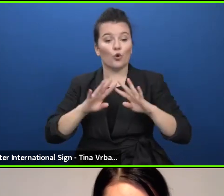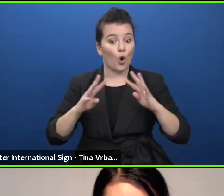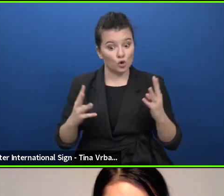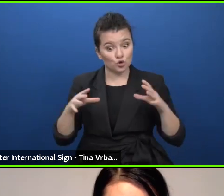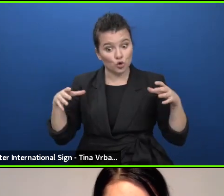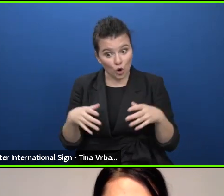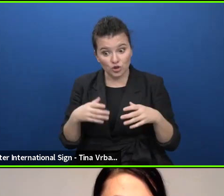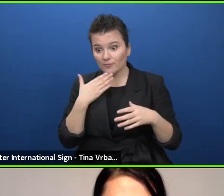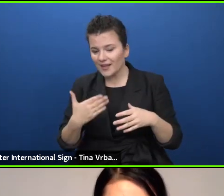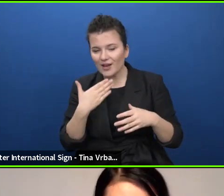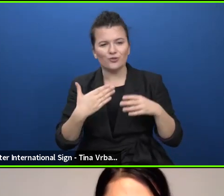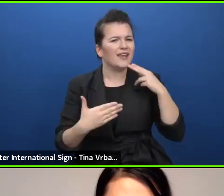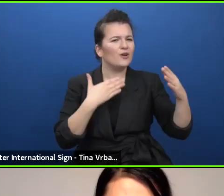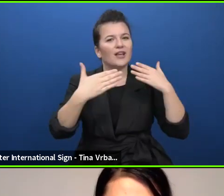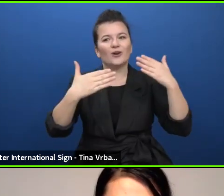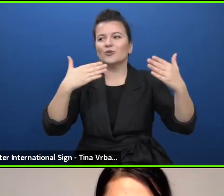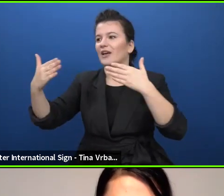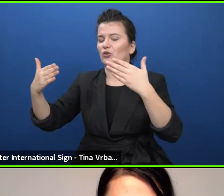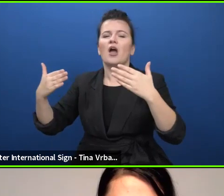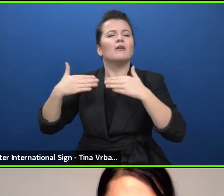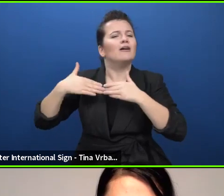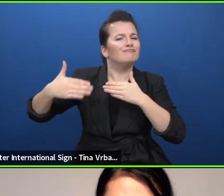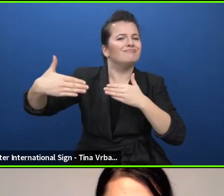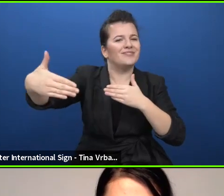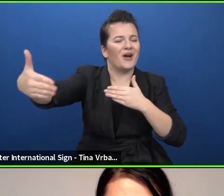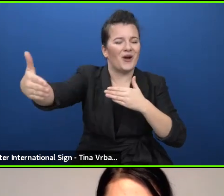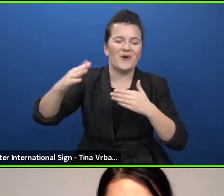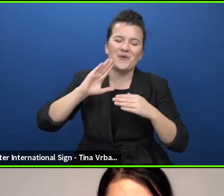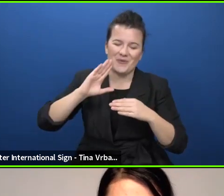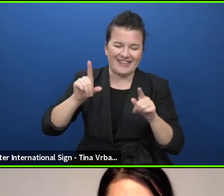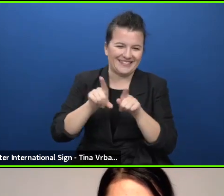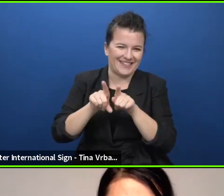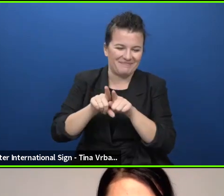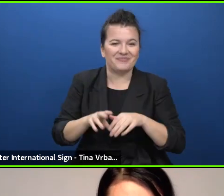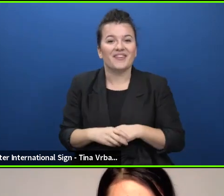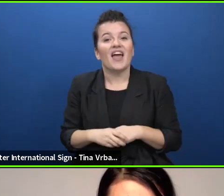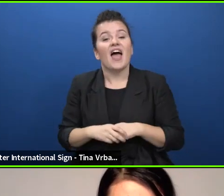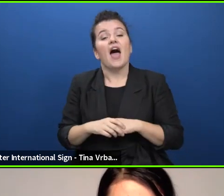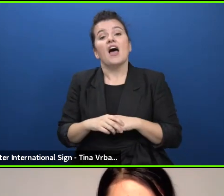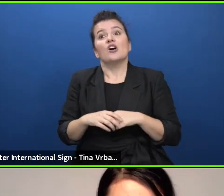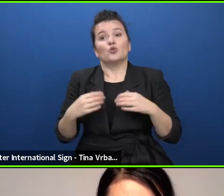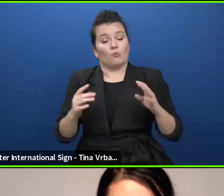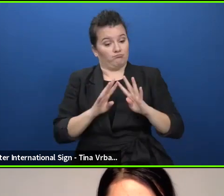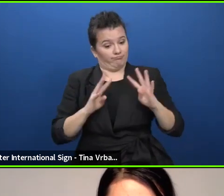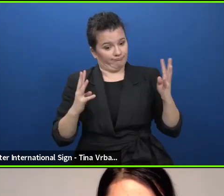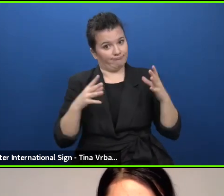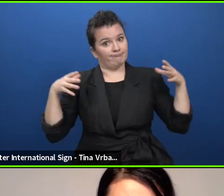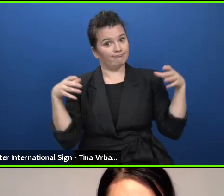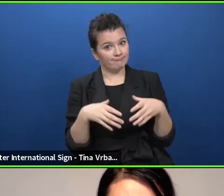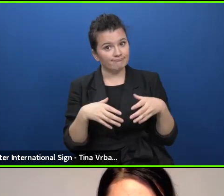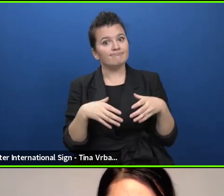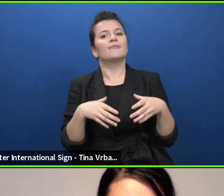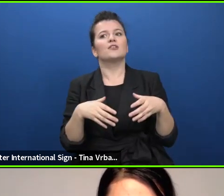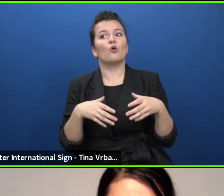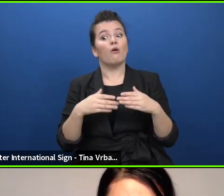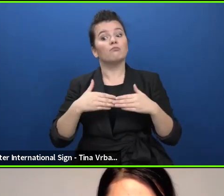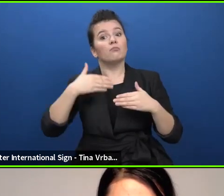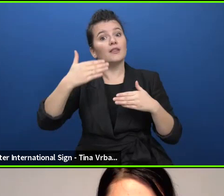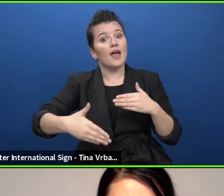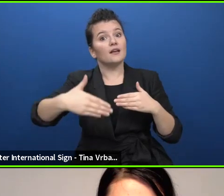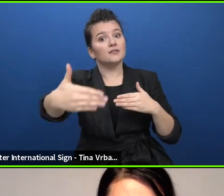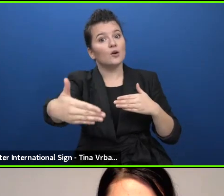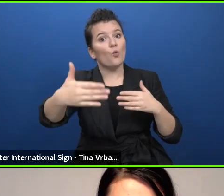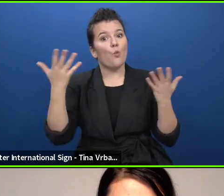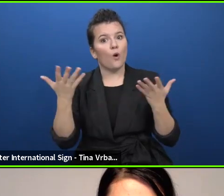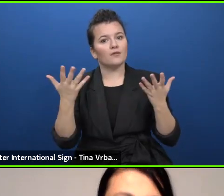organisers themselves. The next steps, obviously, the for us are wait for the results